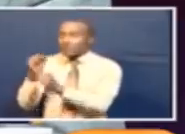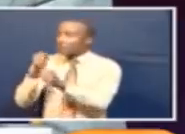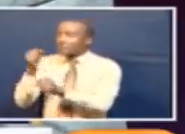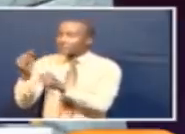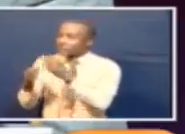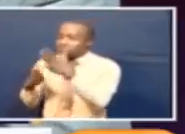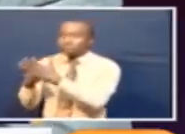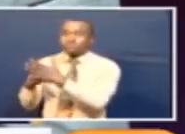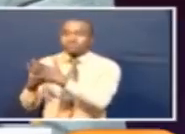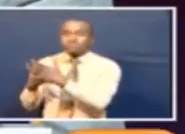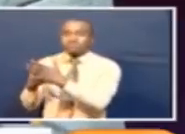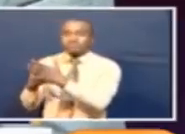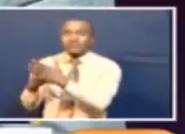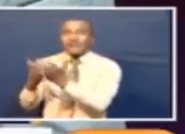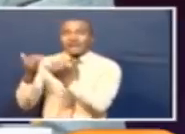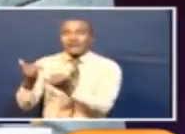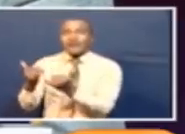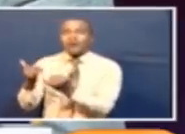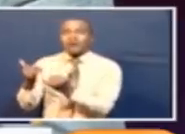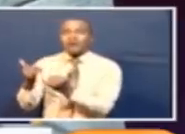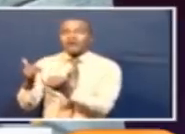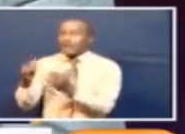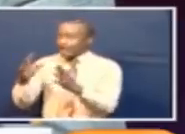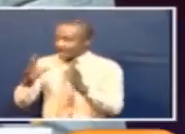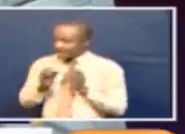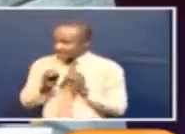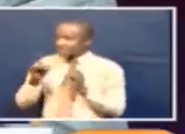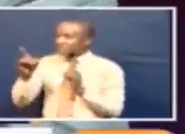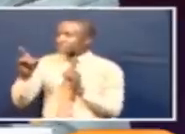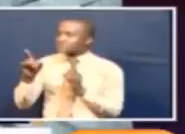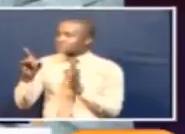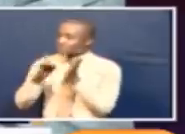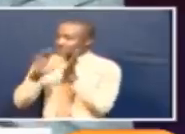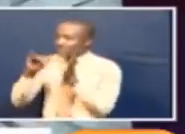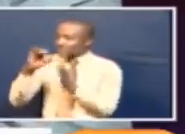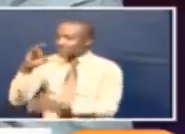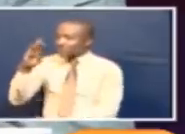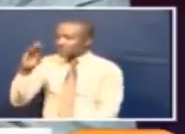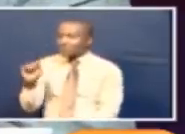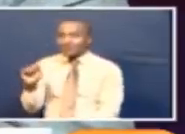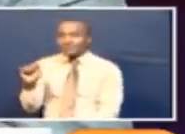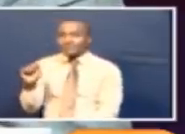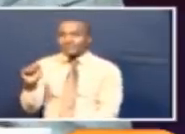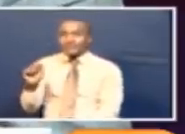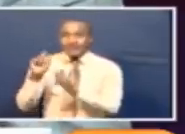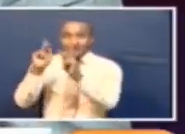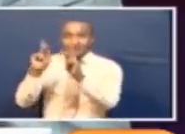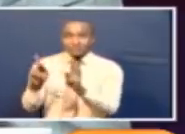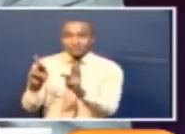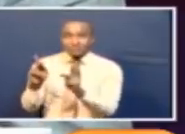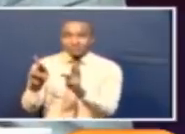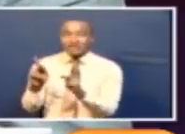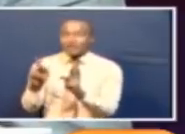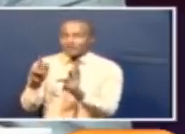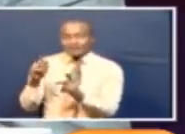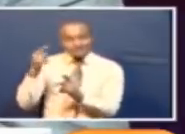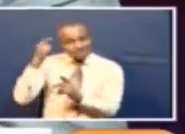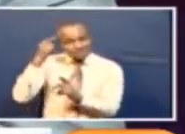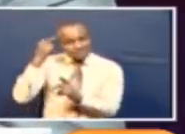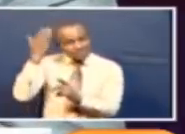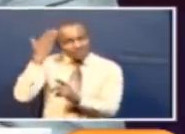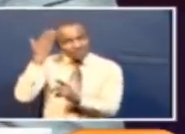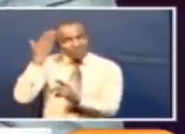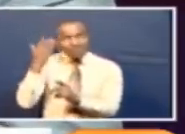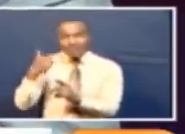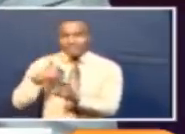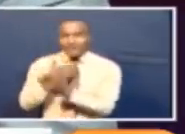him. Homa Bay is now taking a Cuban orthopedic surgeon. In Kisumu, I'm told they are taking a neurosurgeon. In 2015, my